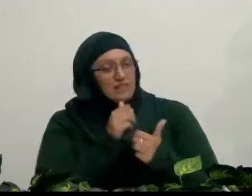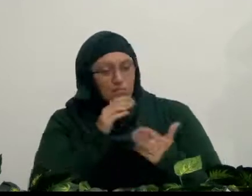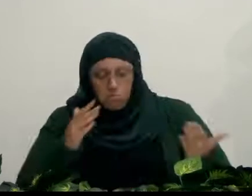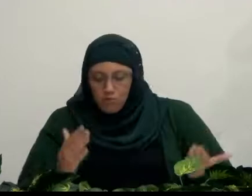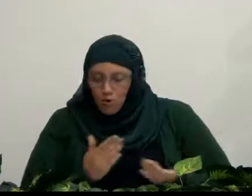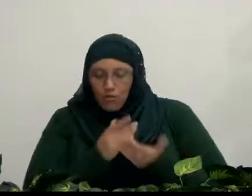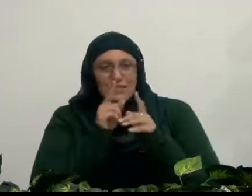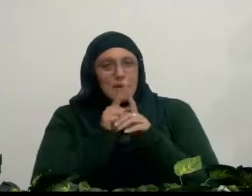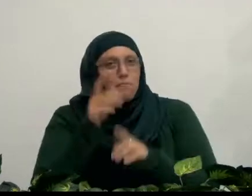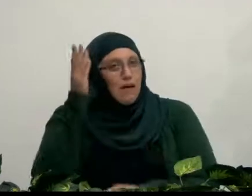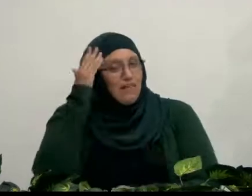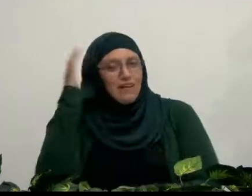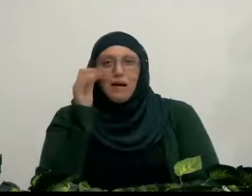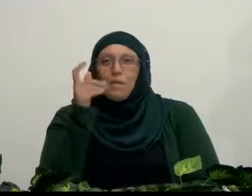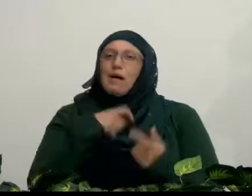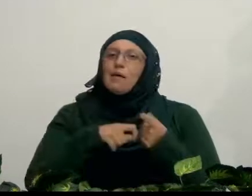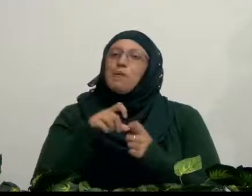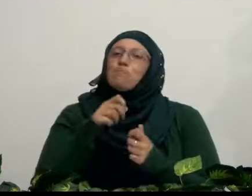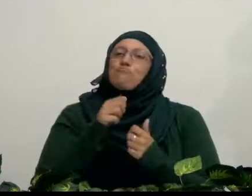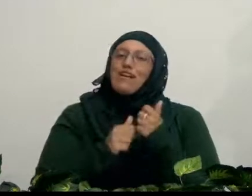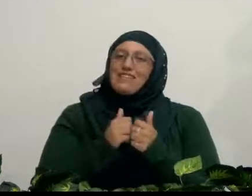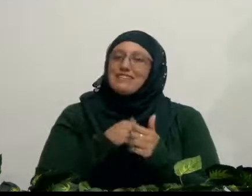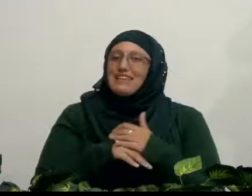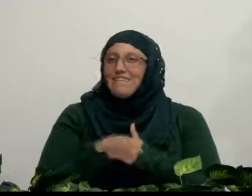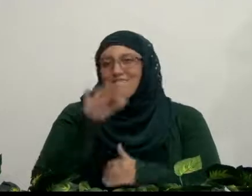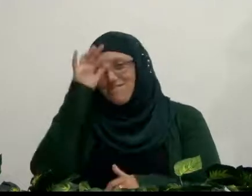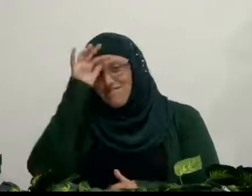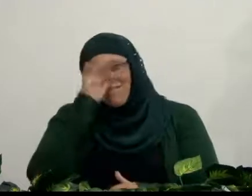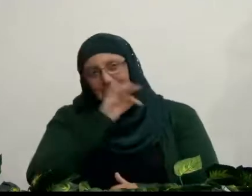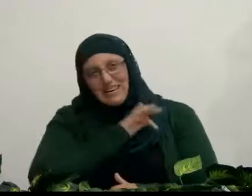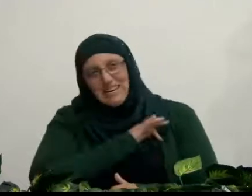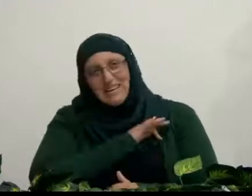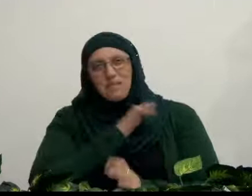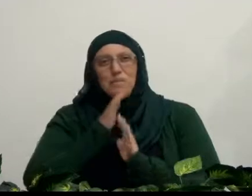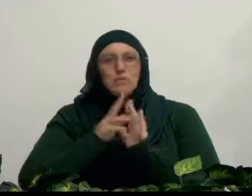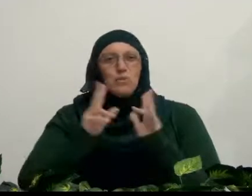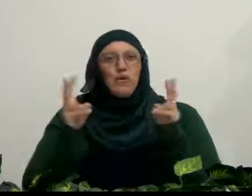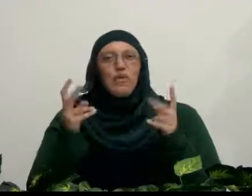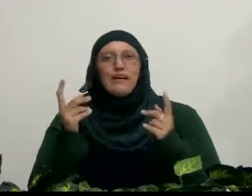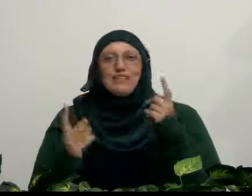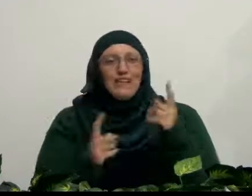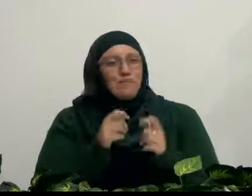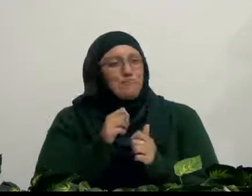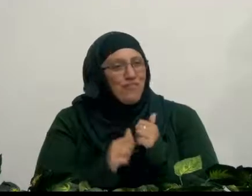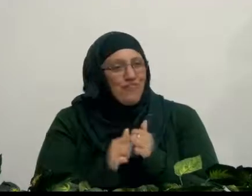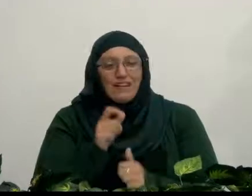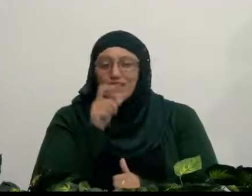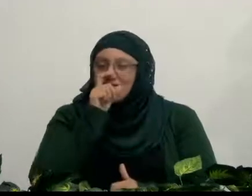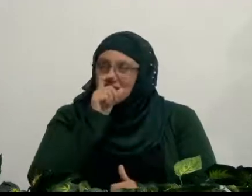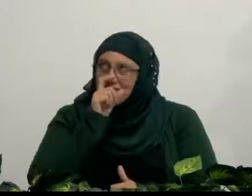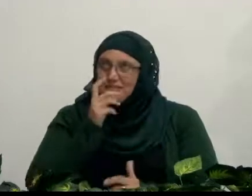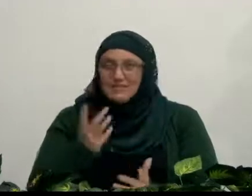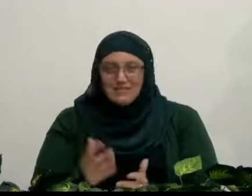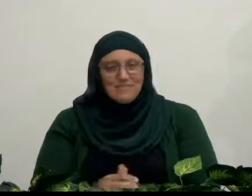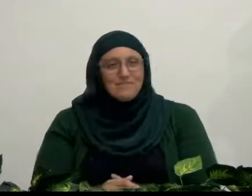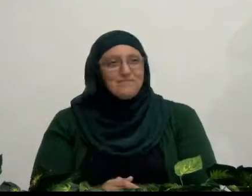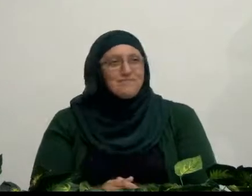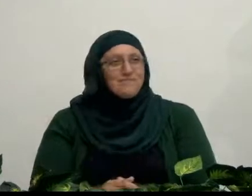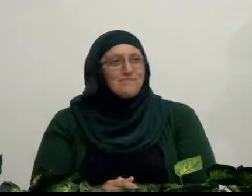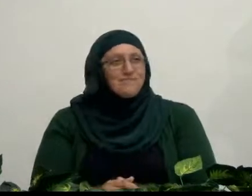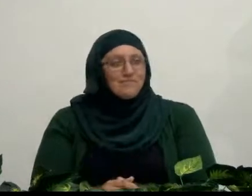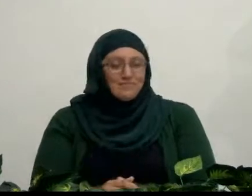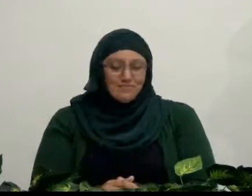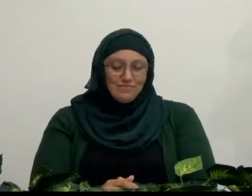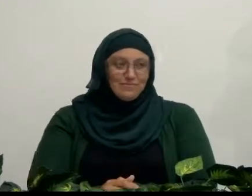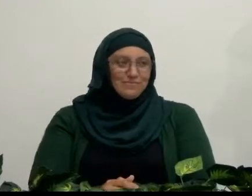but they become brothers in faith. And hence we refer to each other as brother and to the sisters as